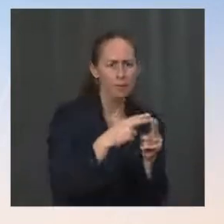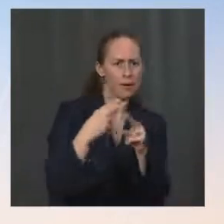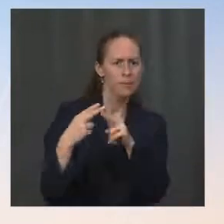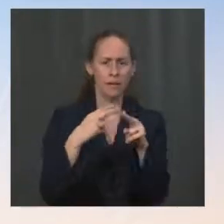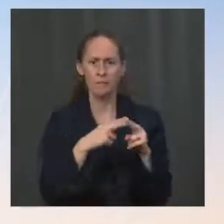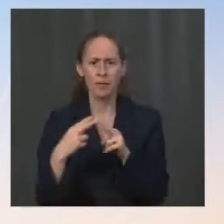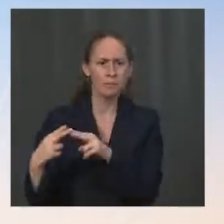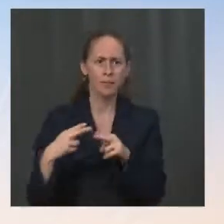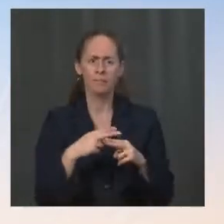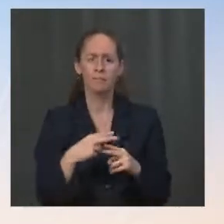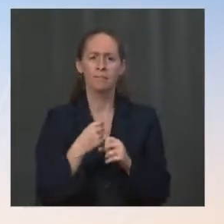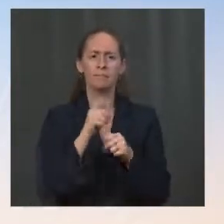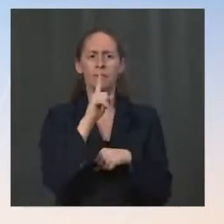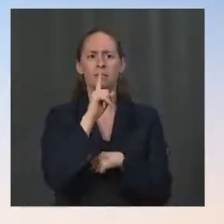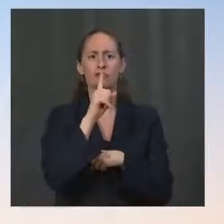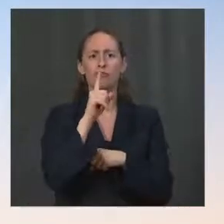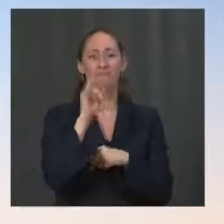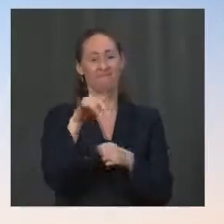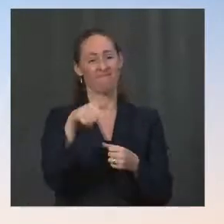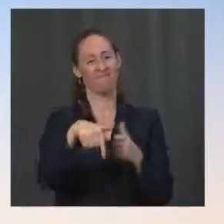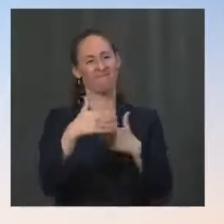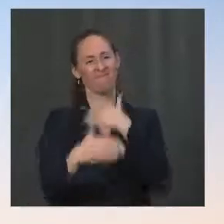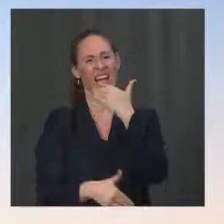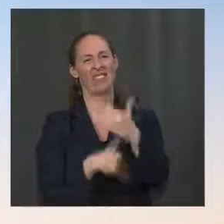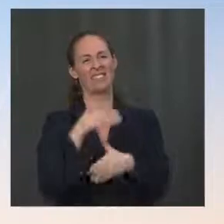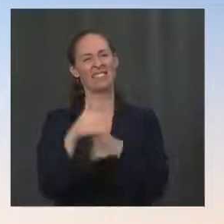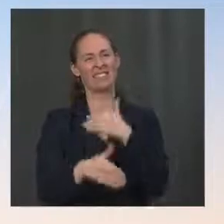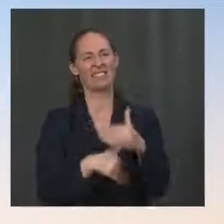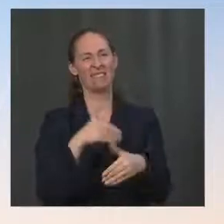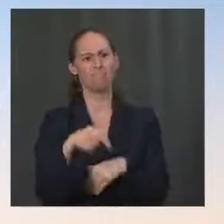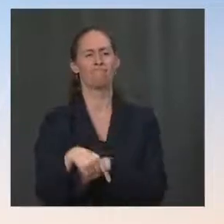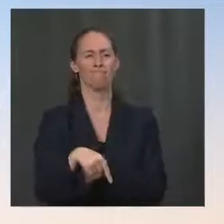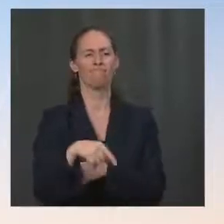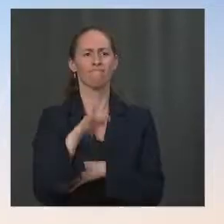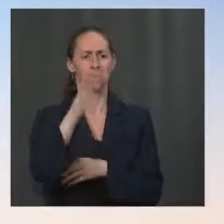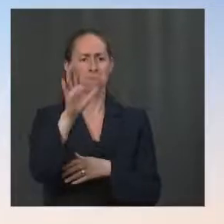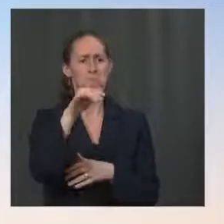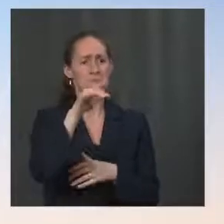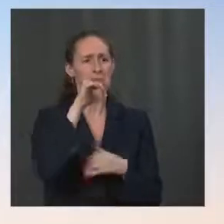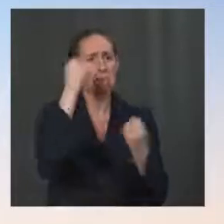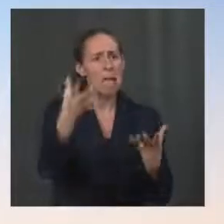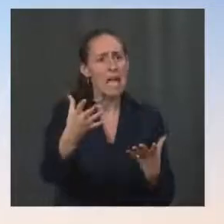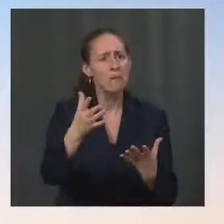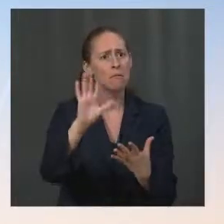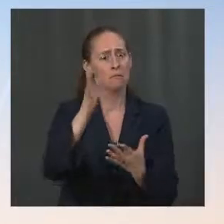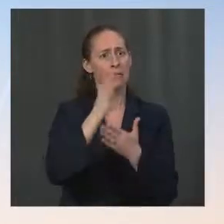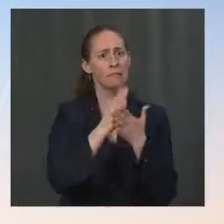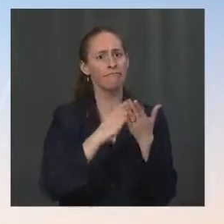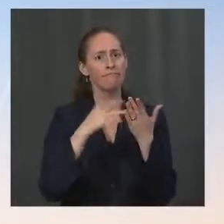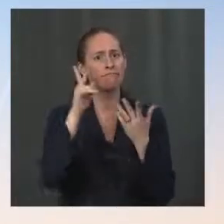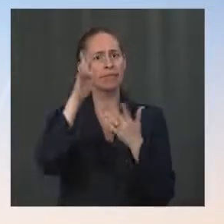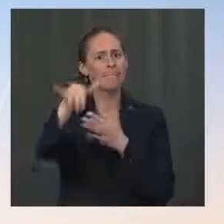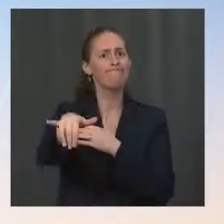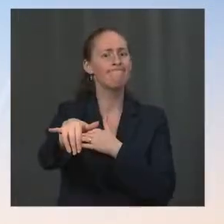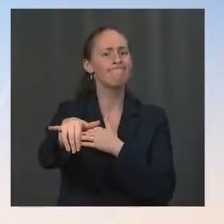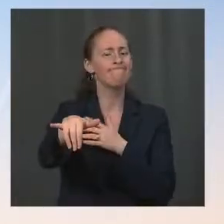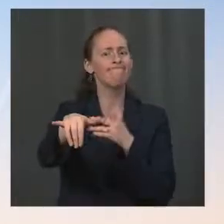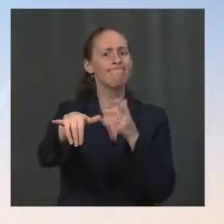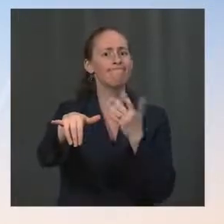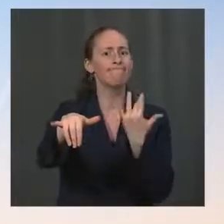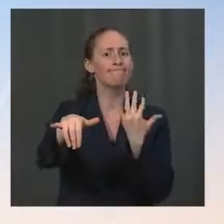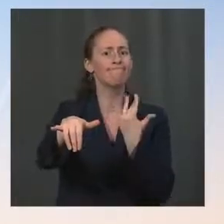vetting processes that may be unresolved, very limited, but that may lead to, at times, a delay